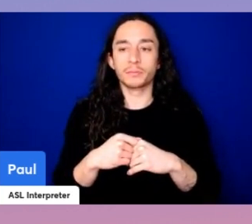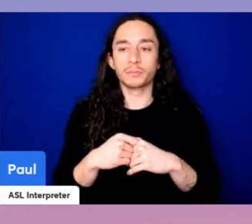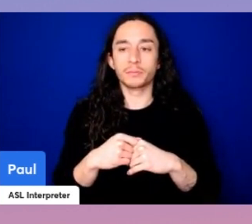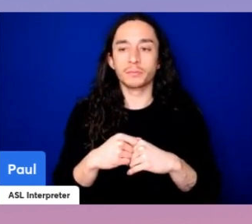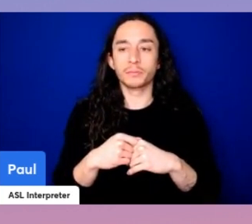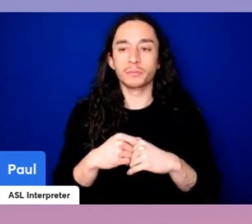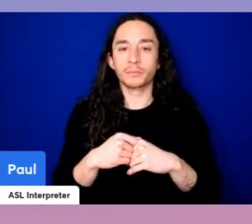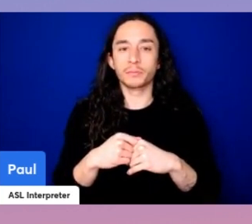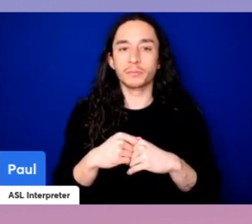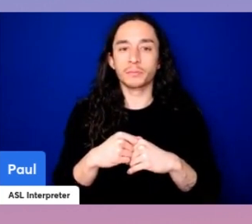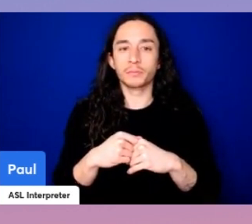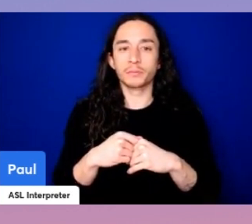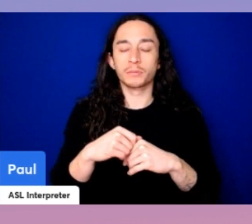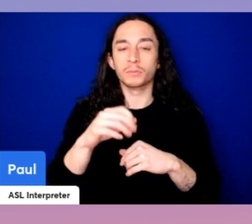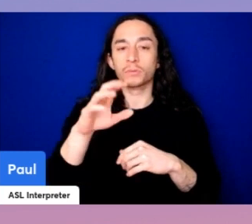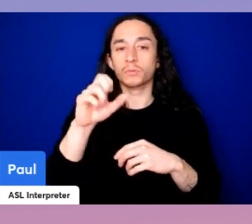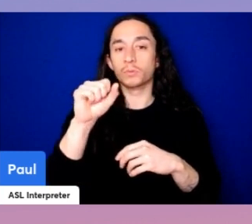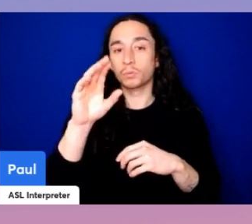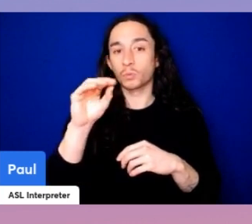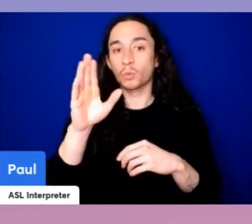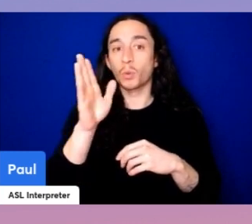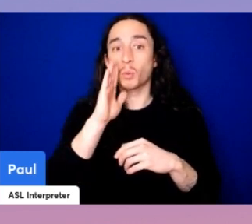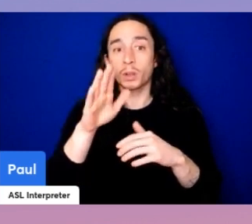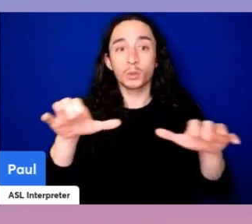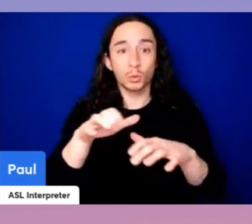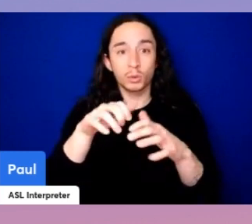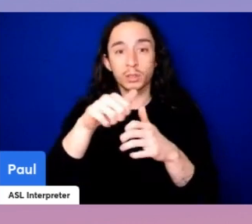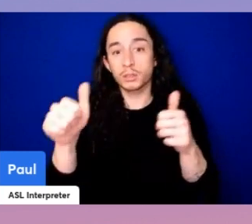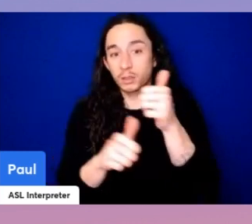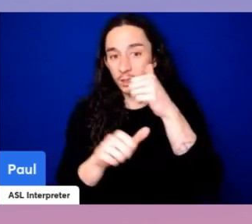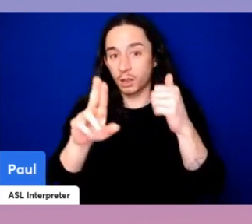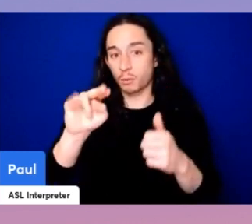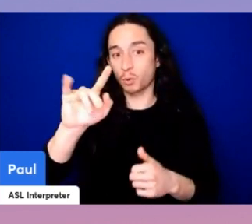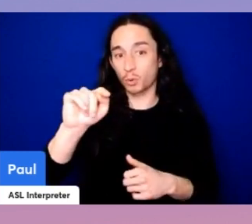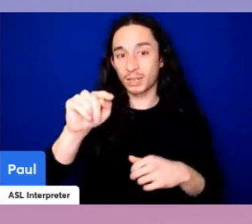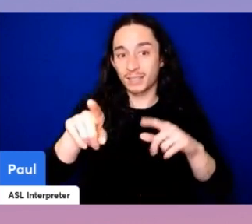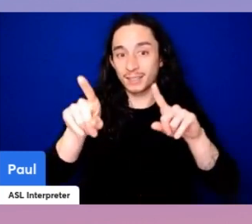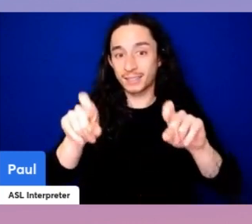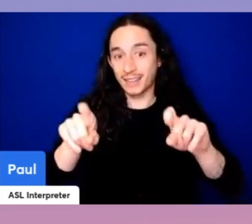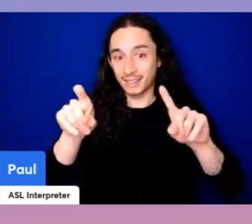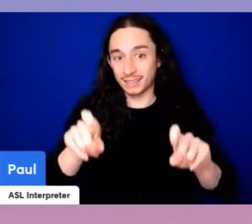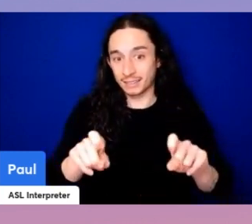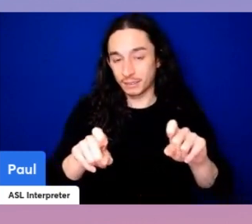CI/CD tools will do some unit tests in here.